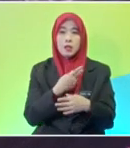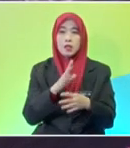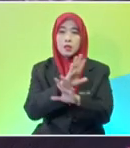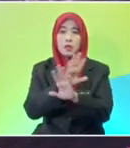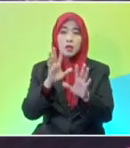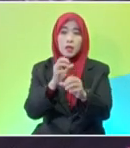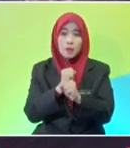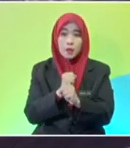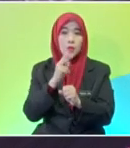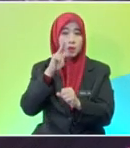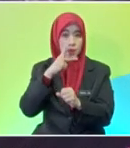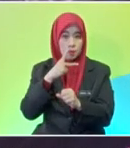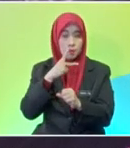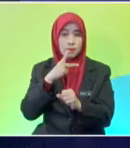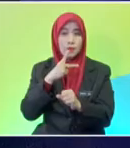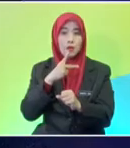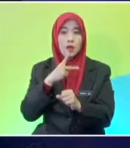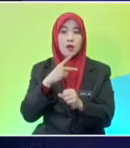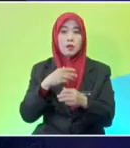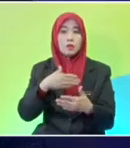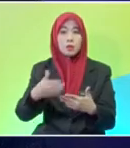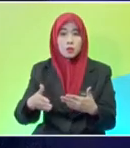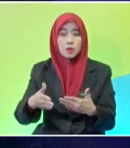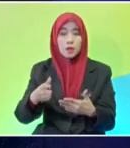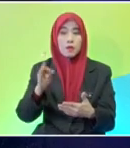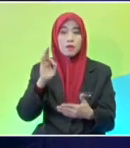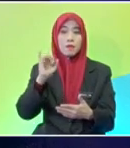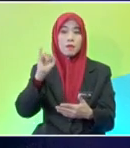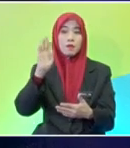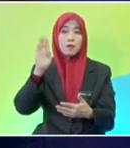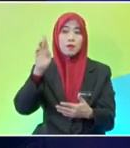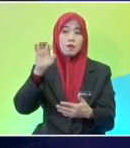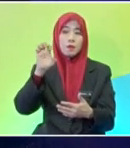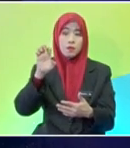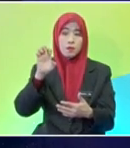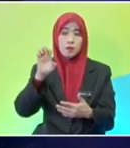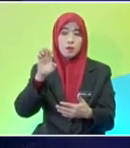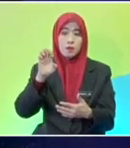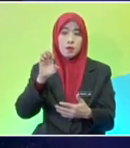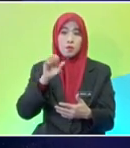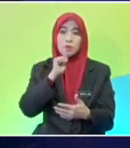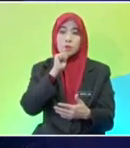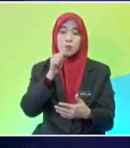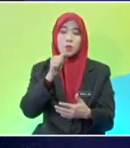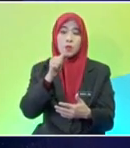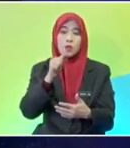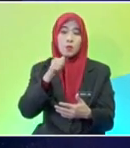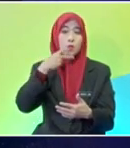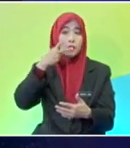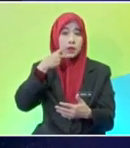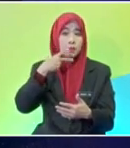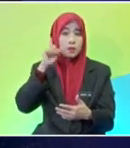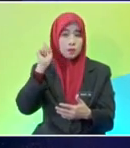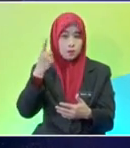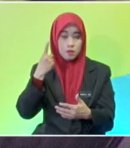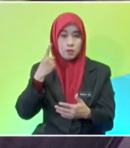right? Right. Okay, now next is fiber. Okay, if you see fiber not only we say about vitamins, right? Even